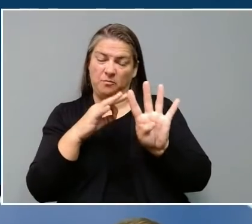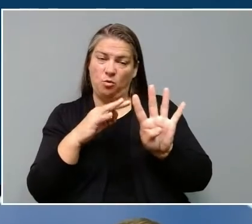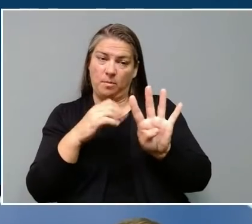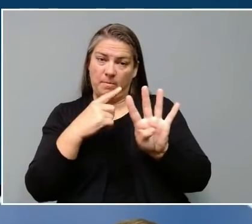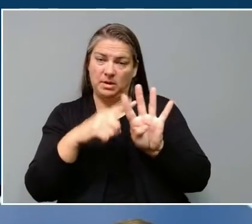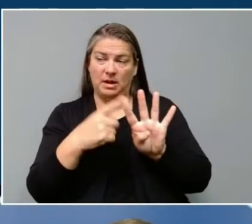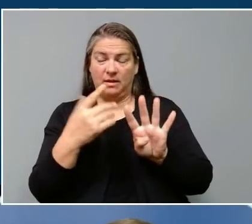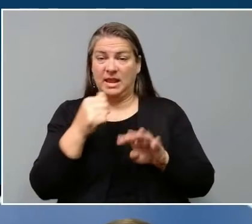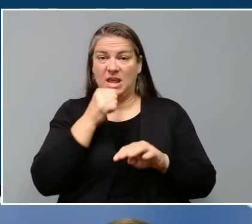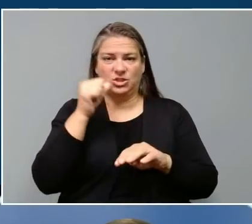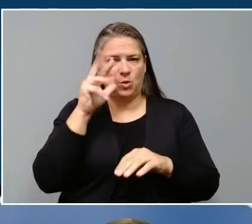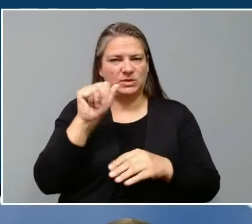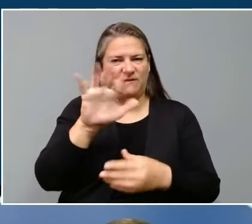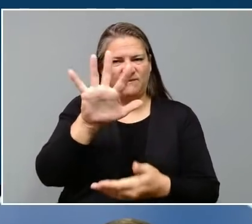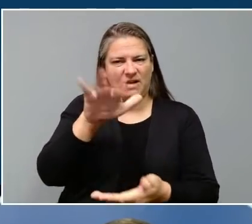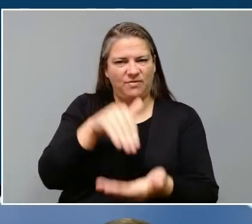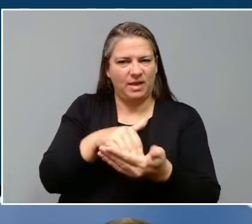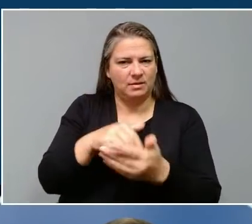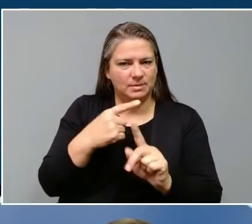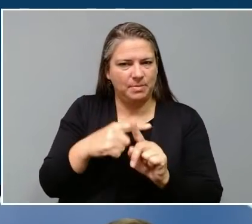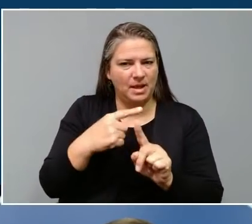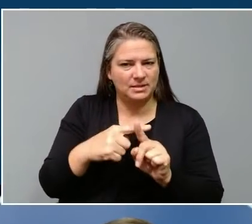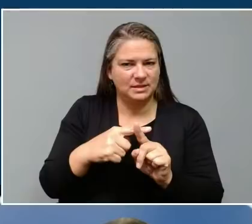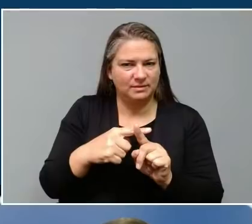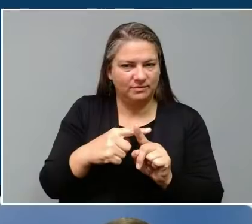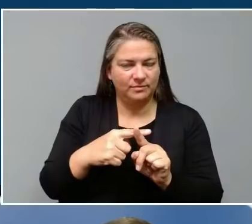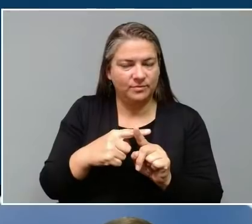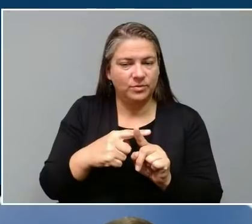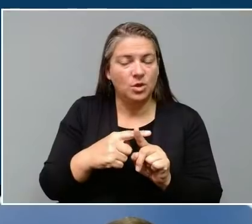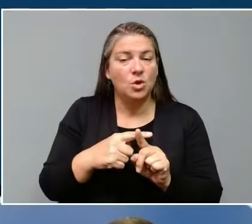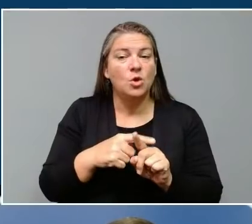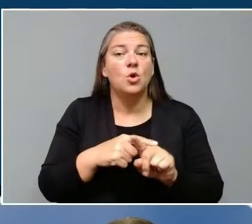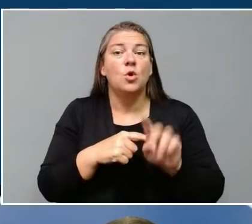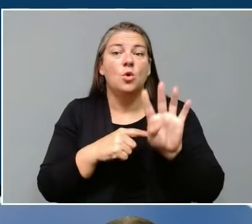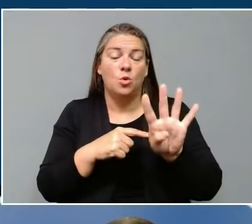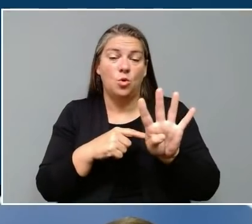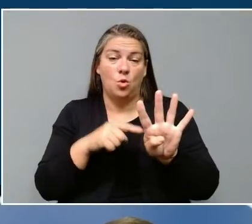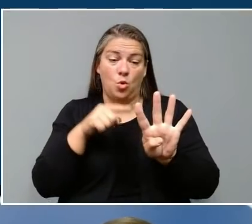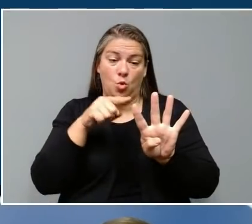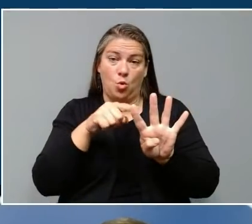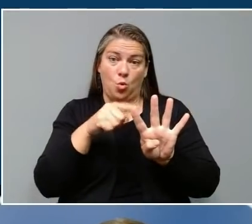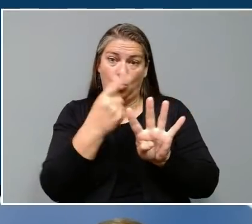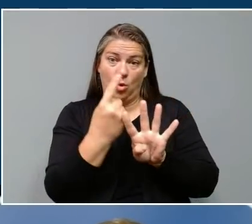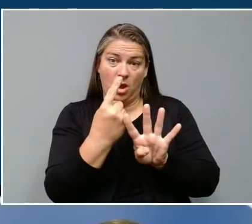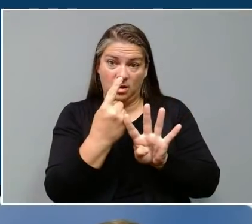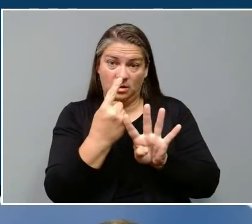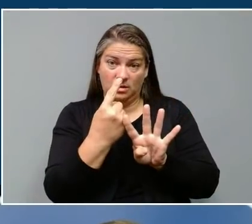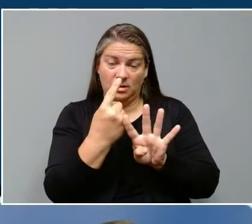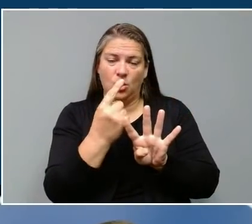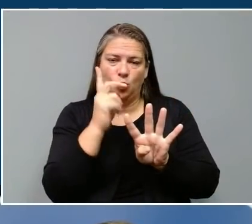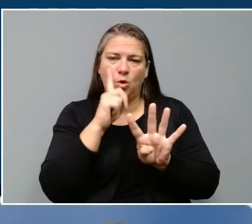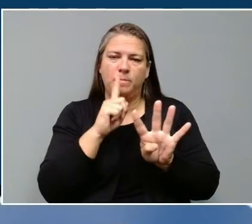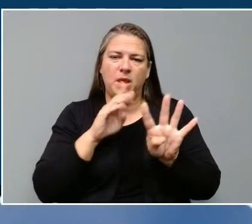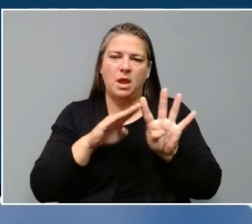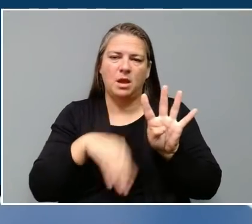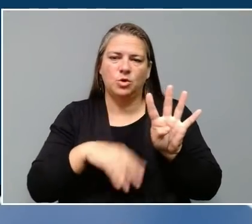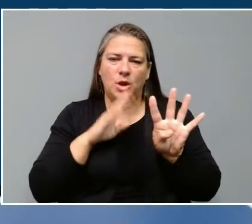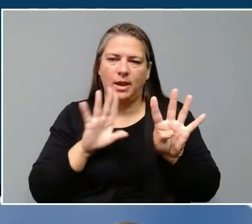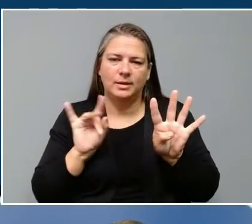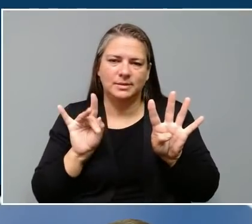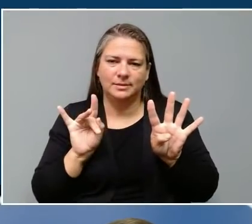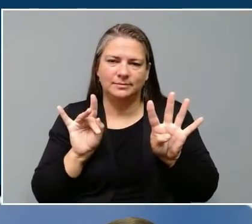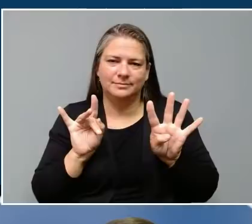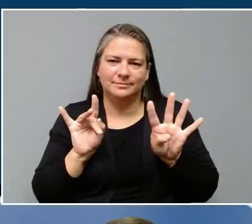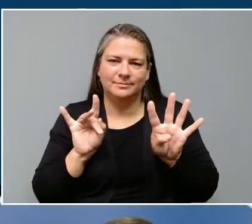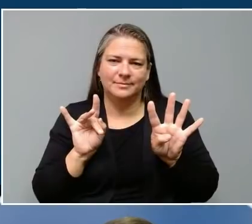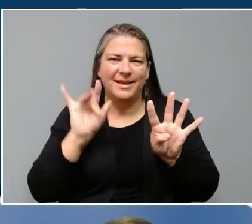yesterday. 1 in every 4 is a kid under 18 years old. That's why we're seeing those school closings. That's